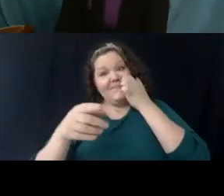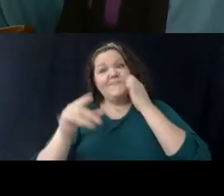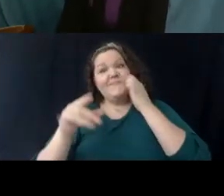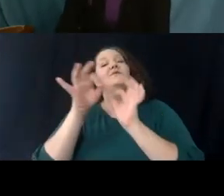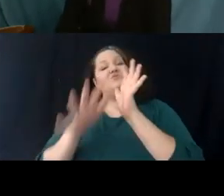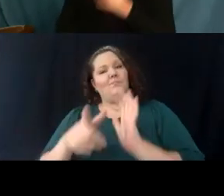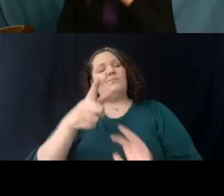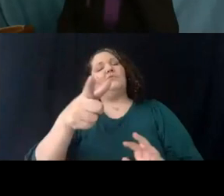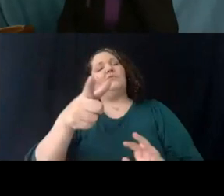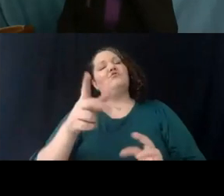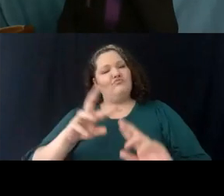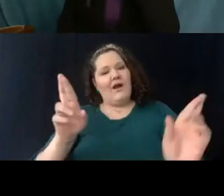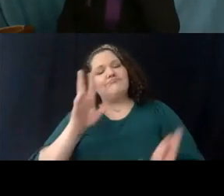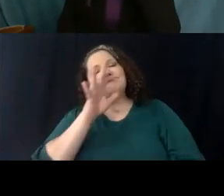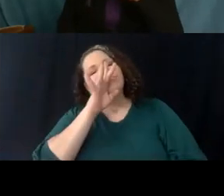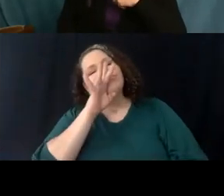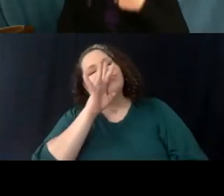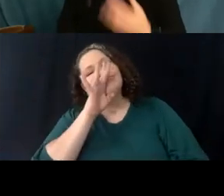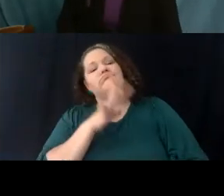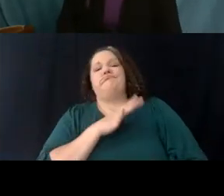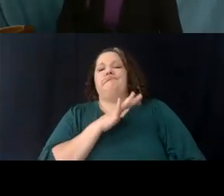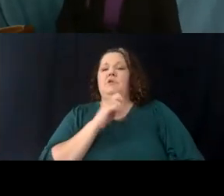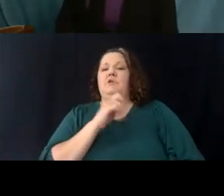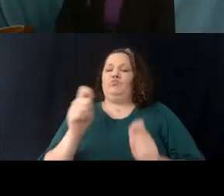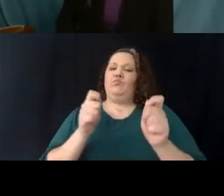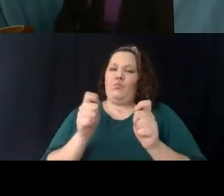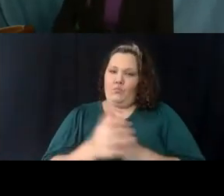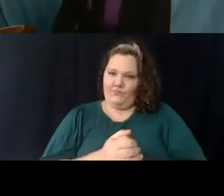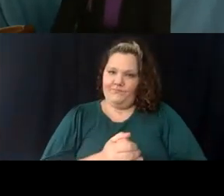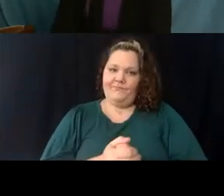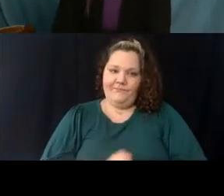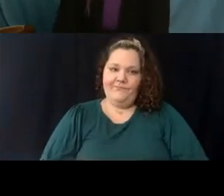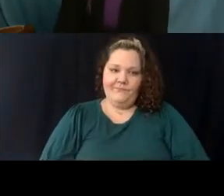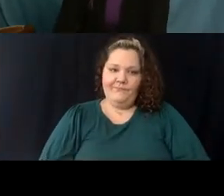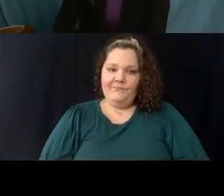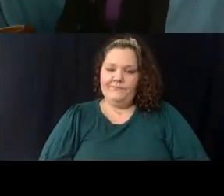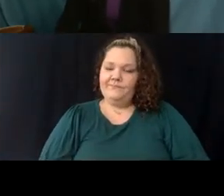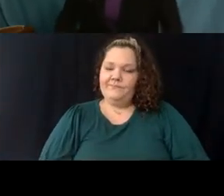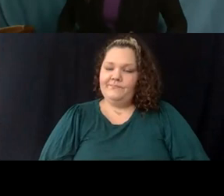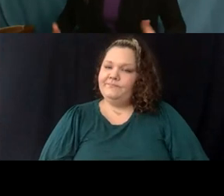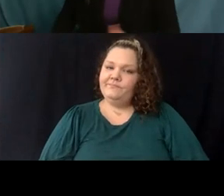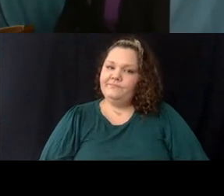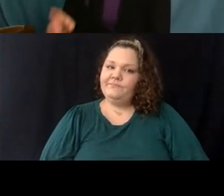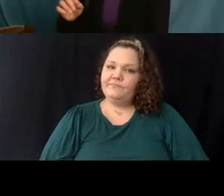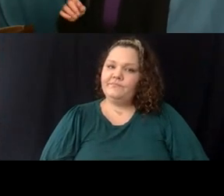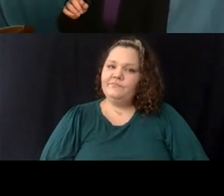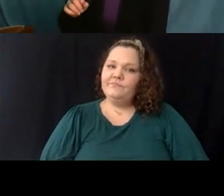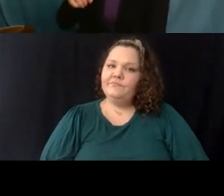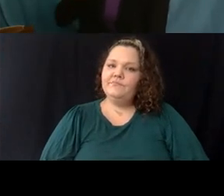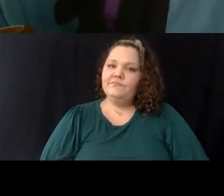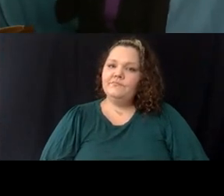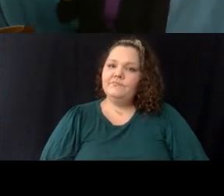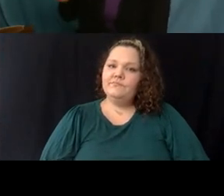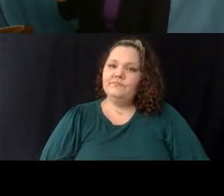asking people to have their microphones off at the beginning is incredibly helpful, especially if you have a deaf audience, and just prompting people to ensure that